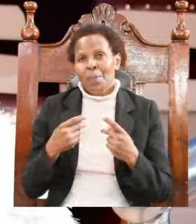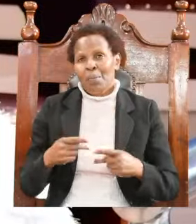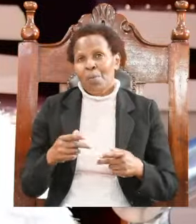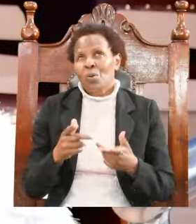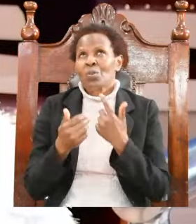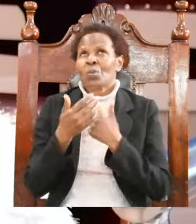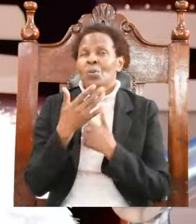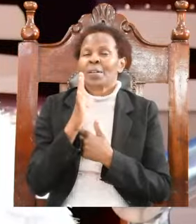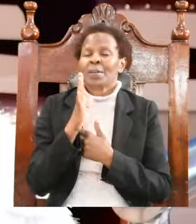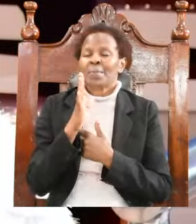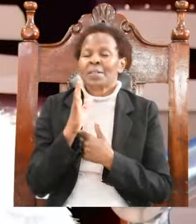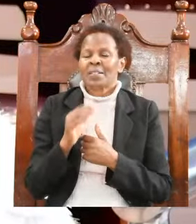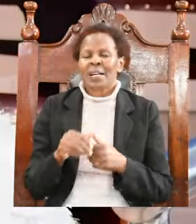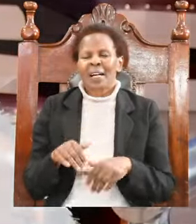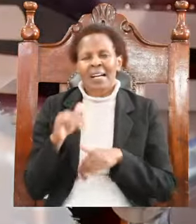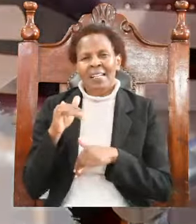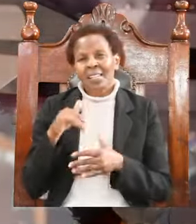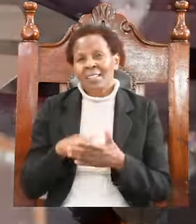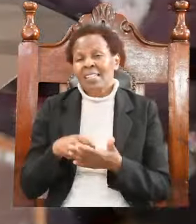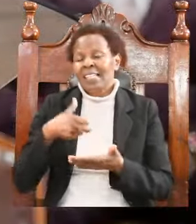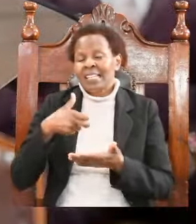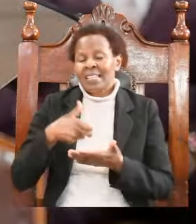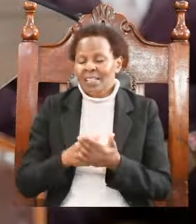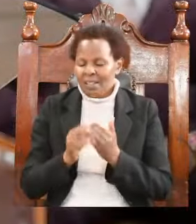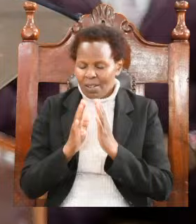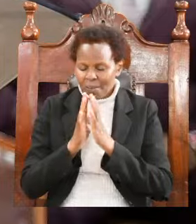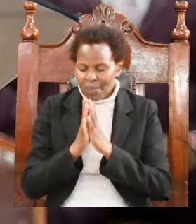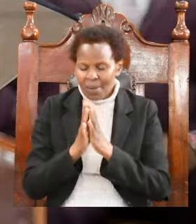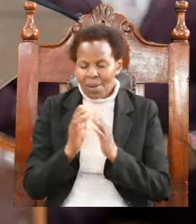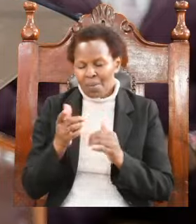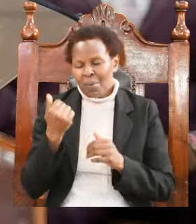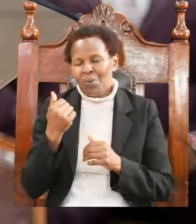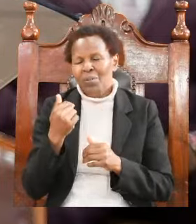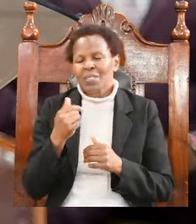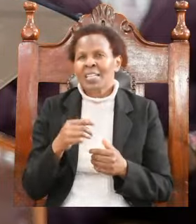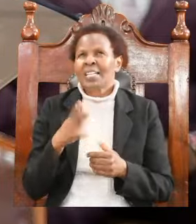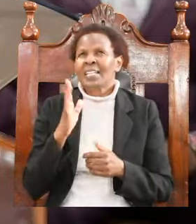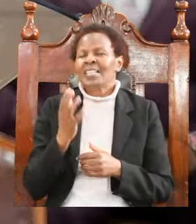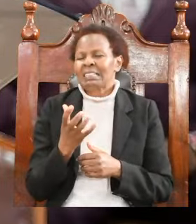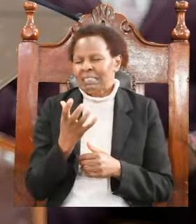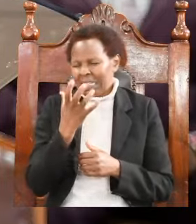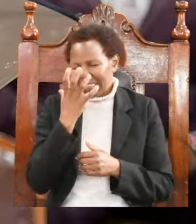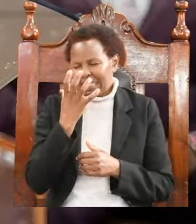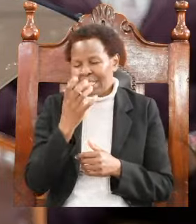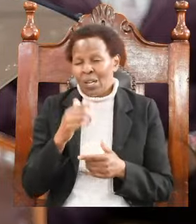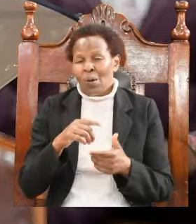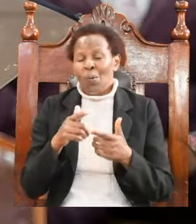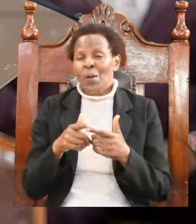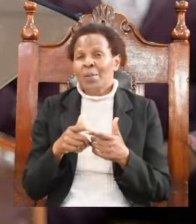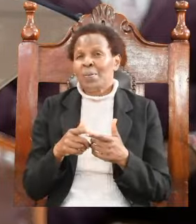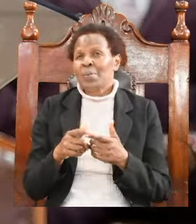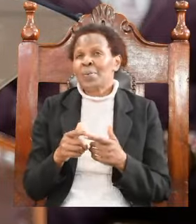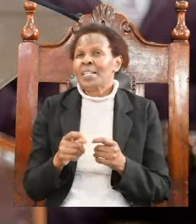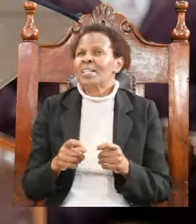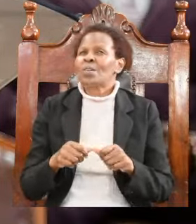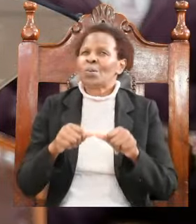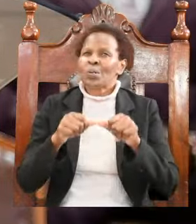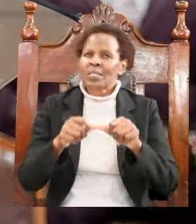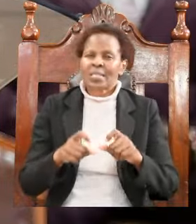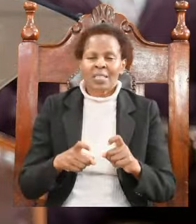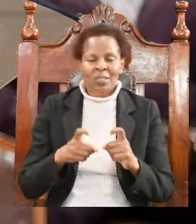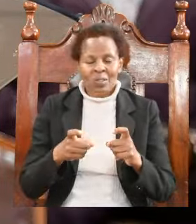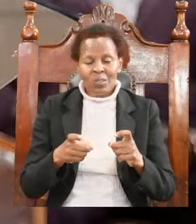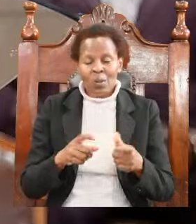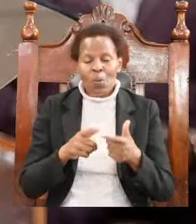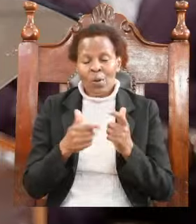go down on their knees, because God gets angry when we constantly keep on sinning. After we have known